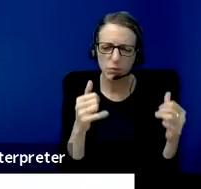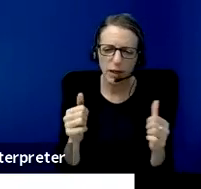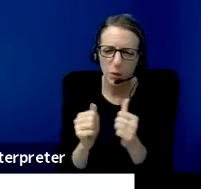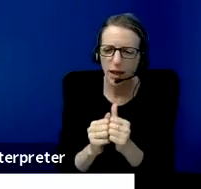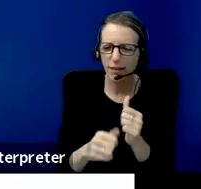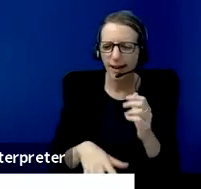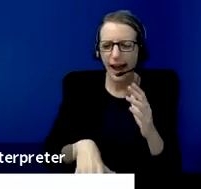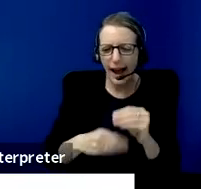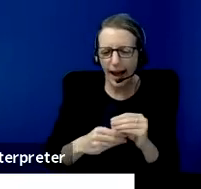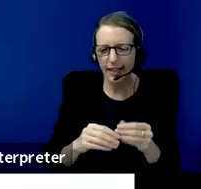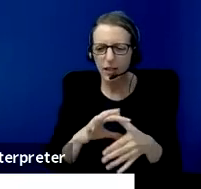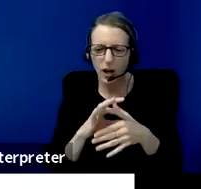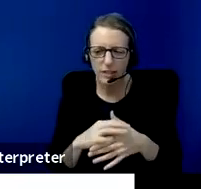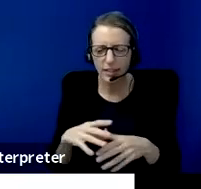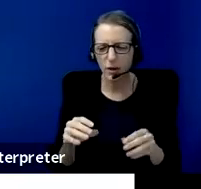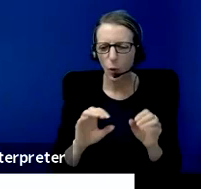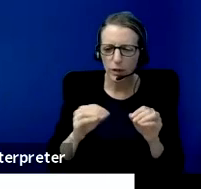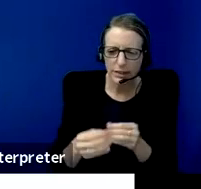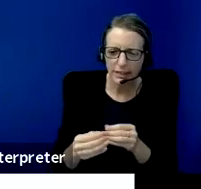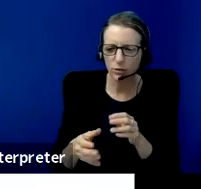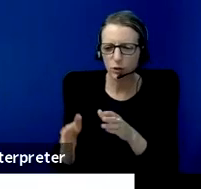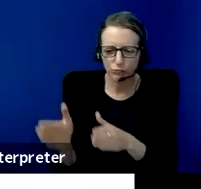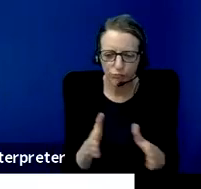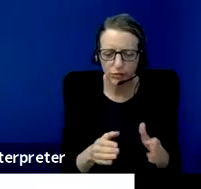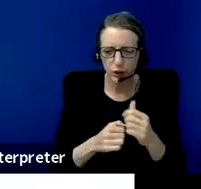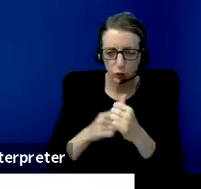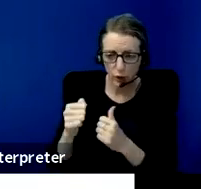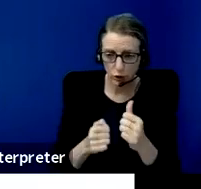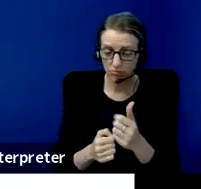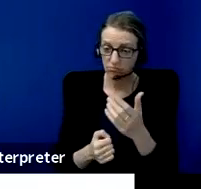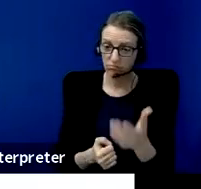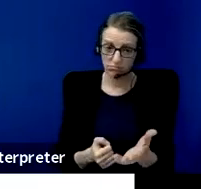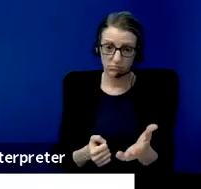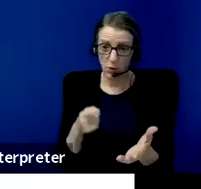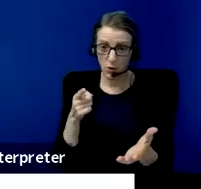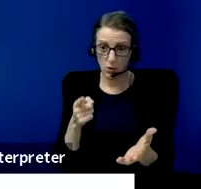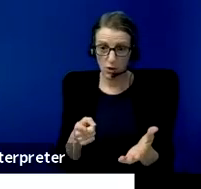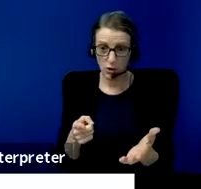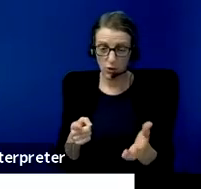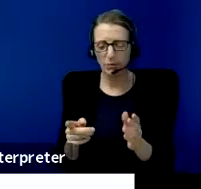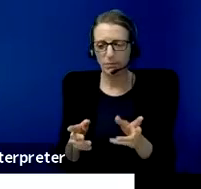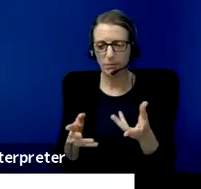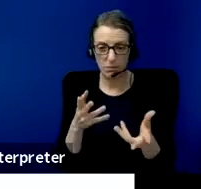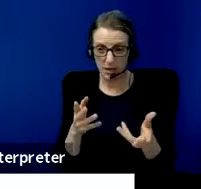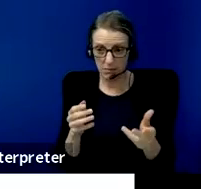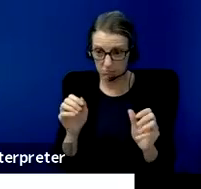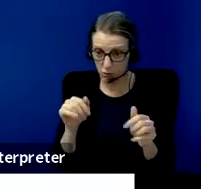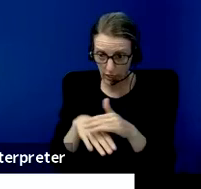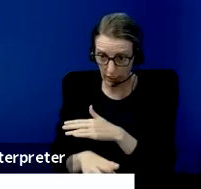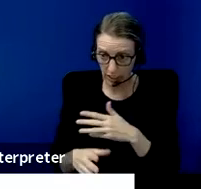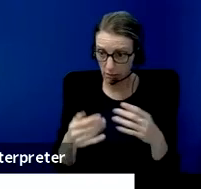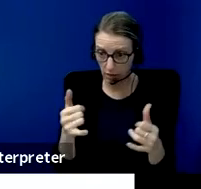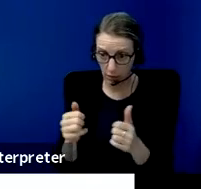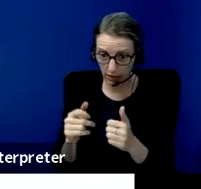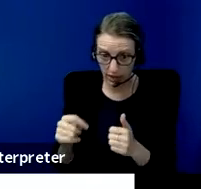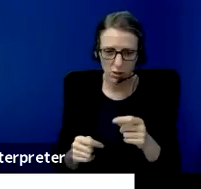and organizational structures. So, were you able to get in is probably the first question, which is where you can answer